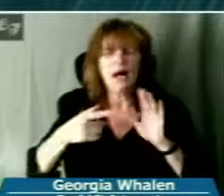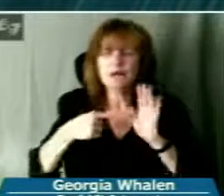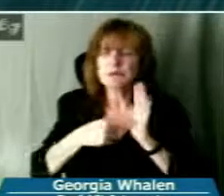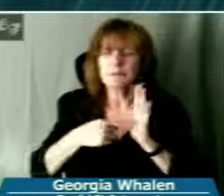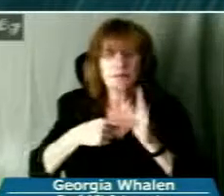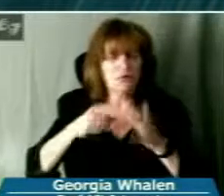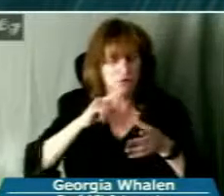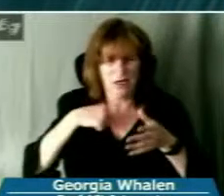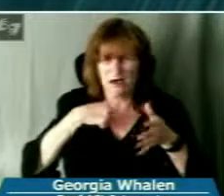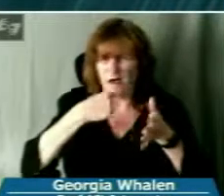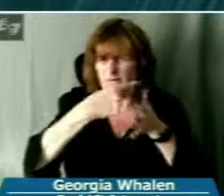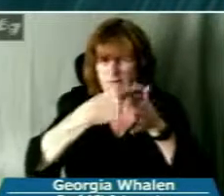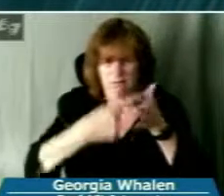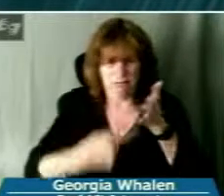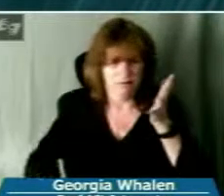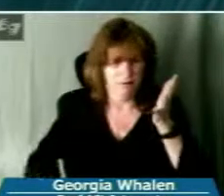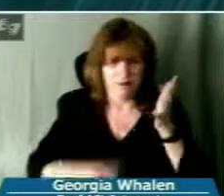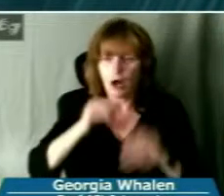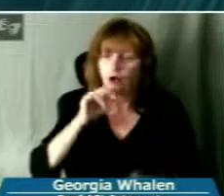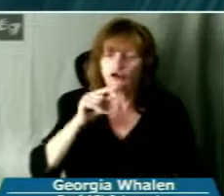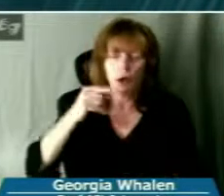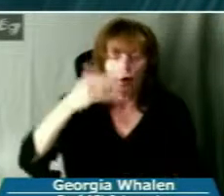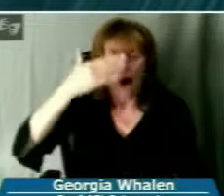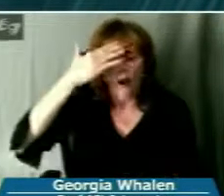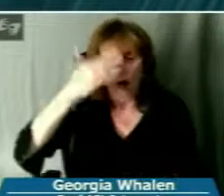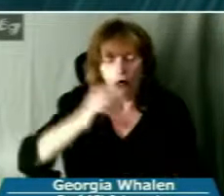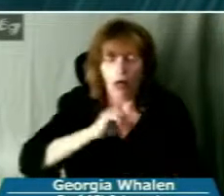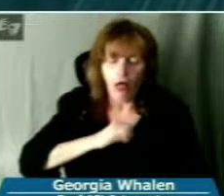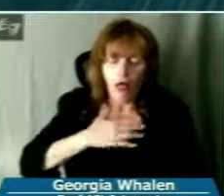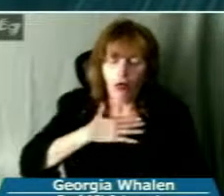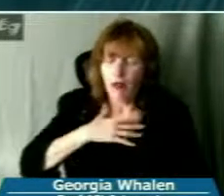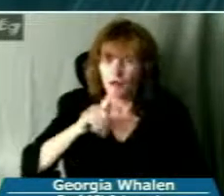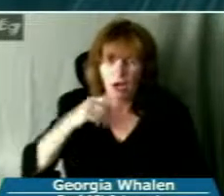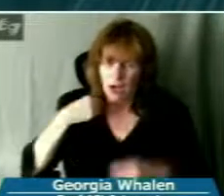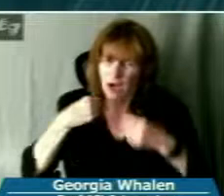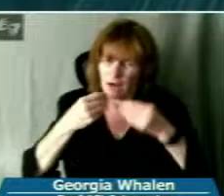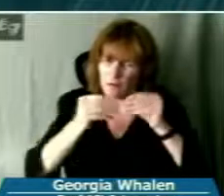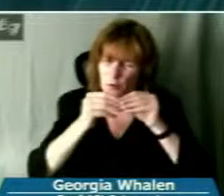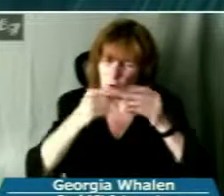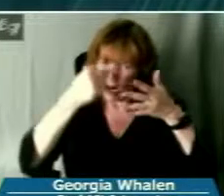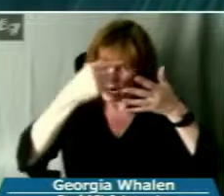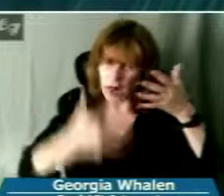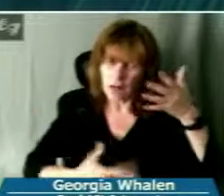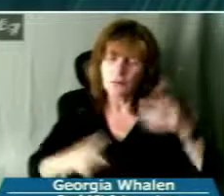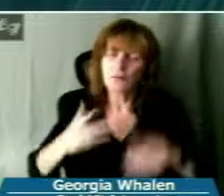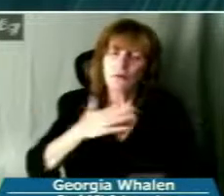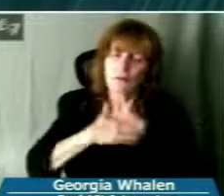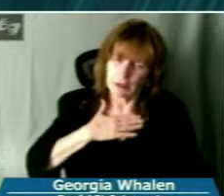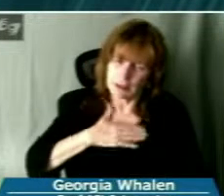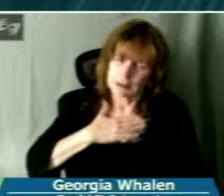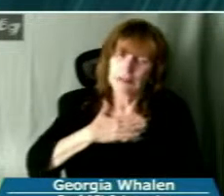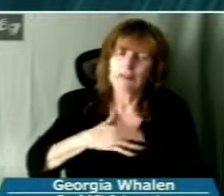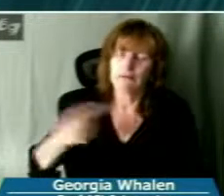call at our assessment center hotline, and we would get them in and get them tested as soon as possible.